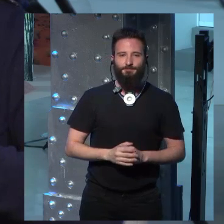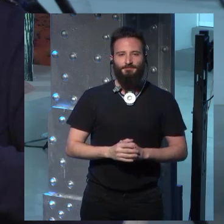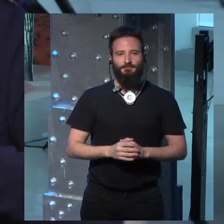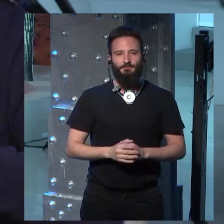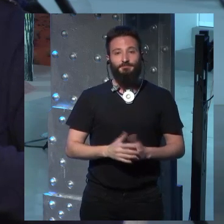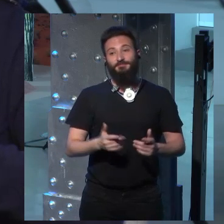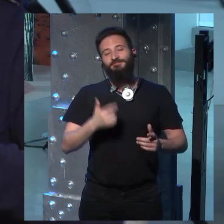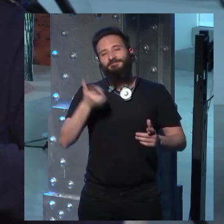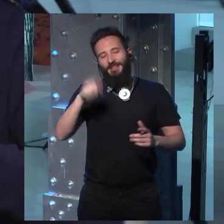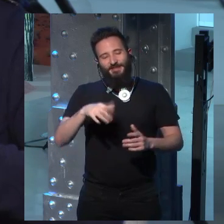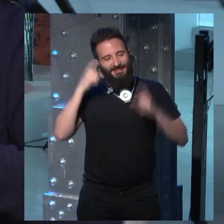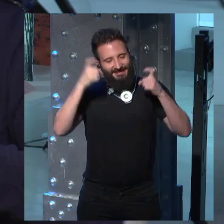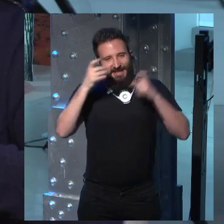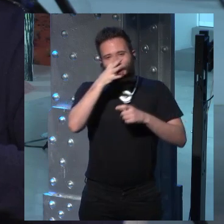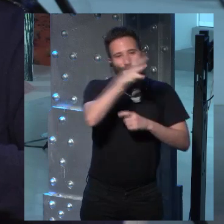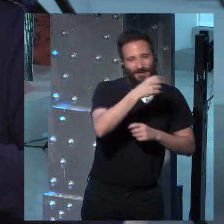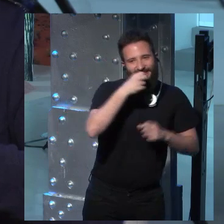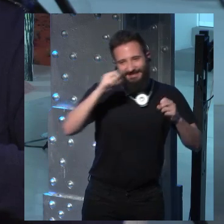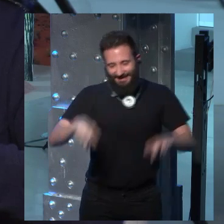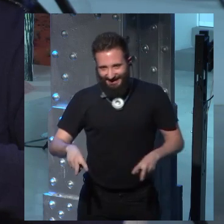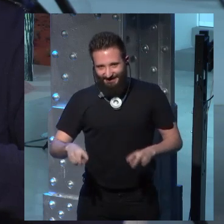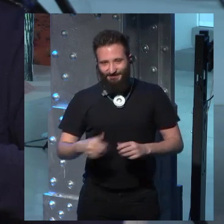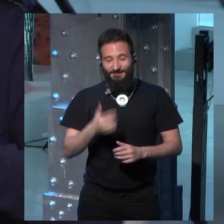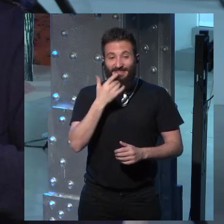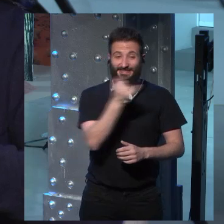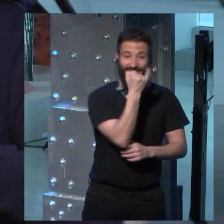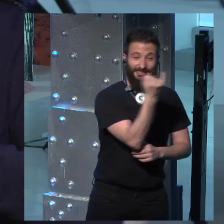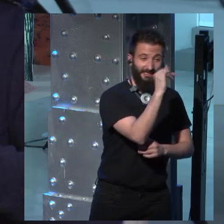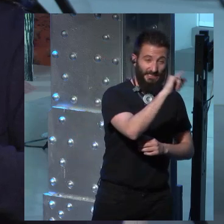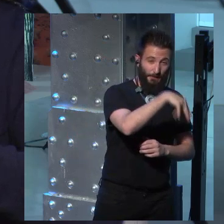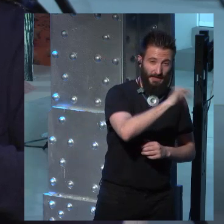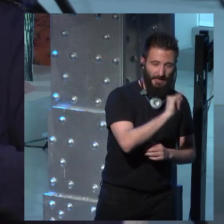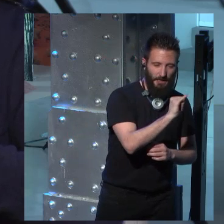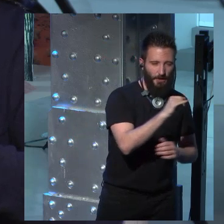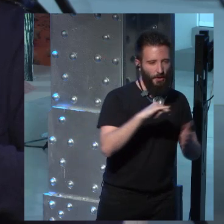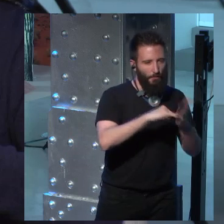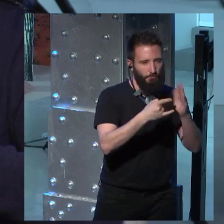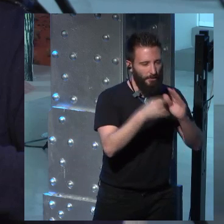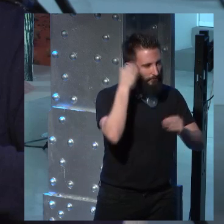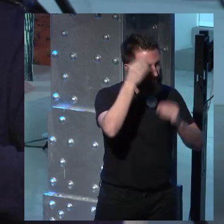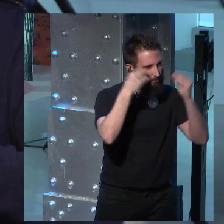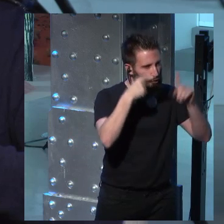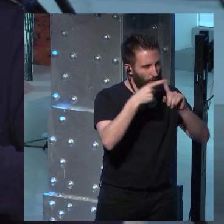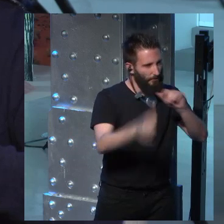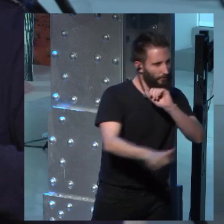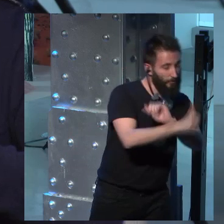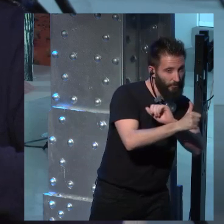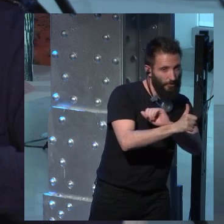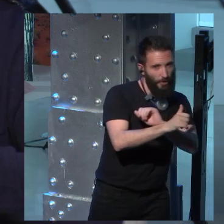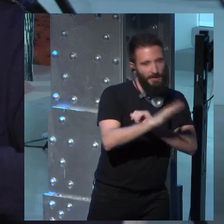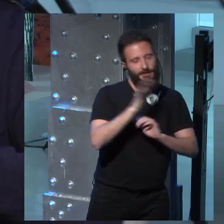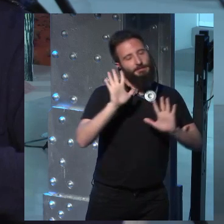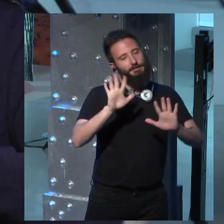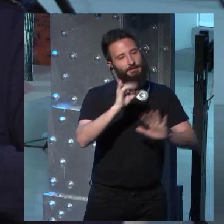spoilers. Every time Jimmy has a scheme, except in regards to Chuck, where he's trying to hurt his brother because